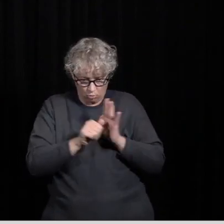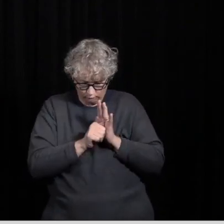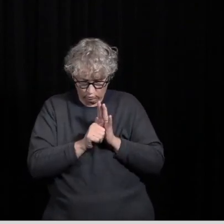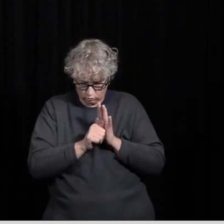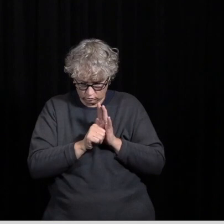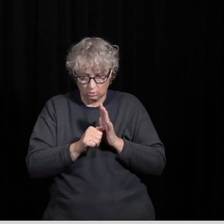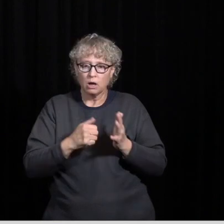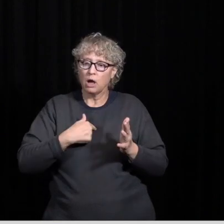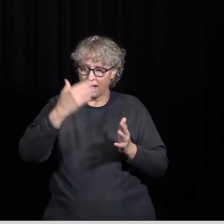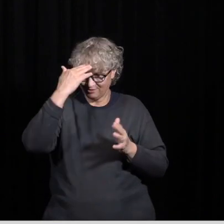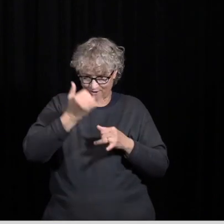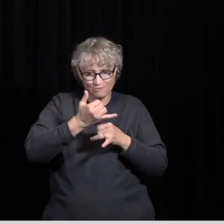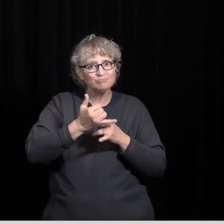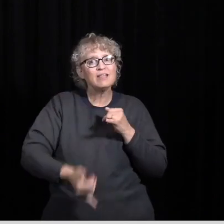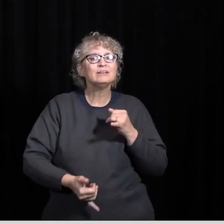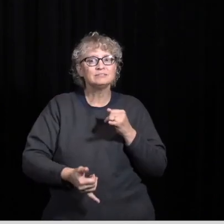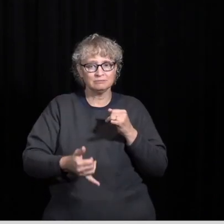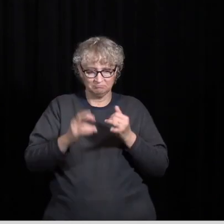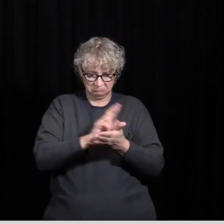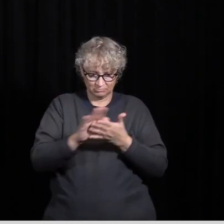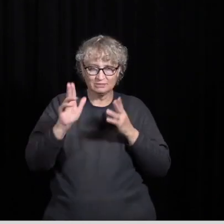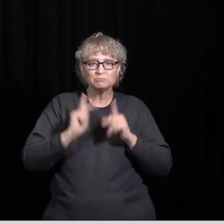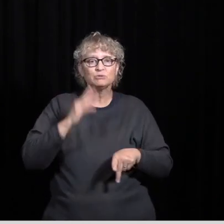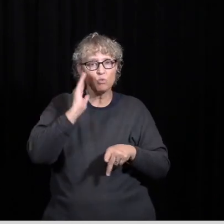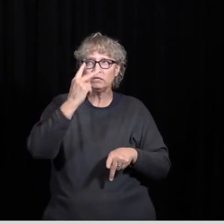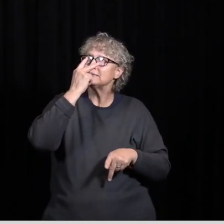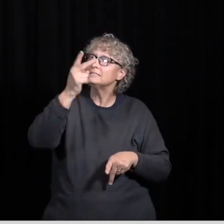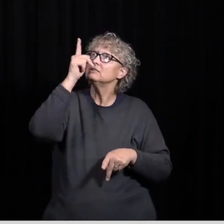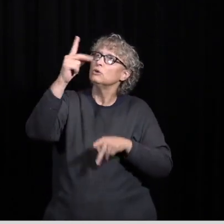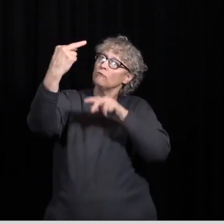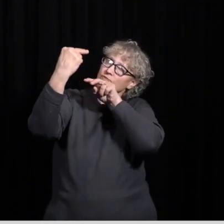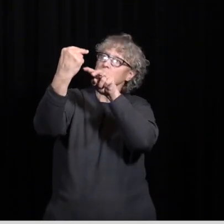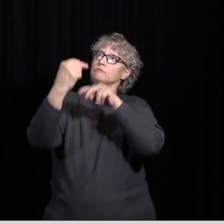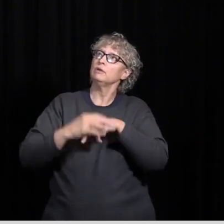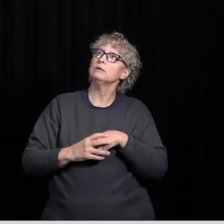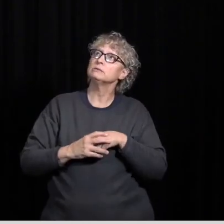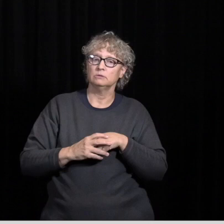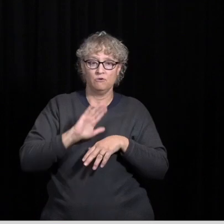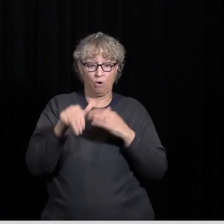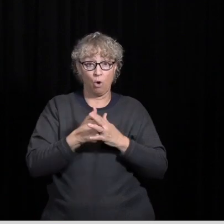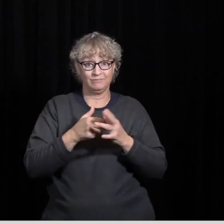know with absolute certainty that those who are righteous are going to see you face to face. And so all of these seven reasons we trust the Lord.